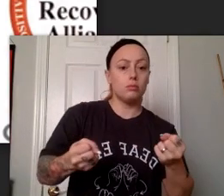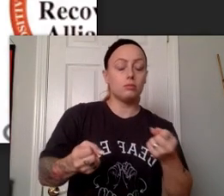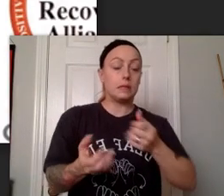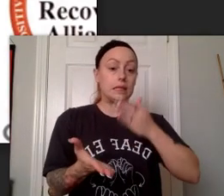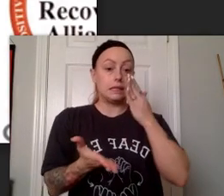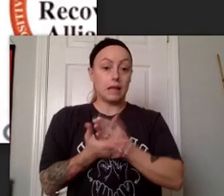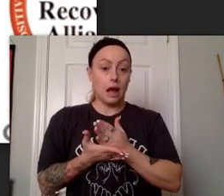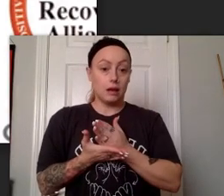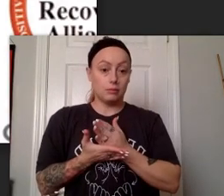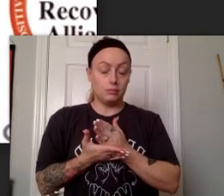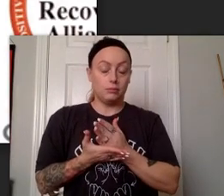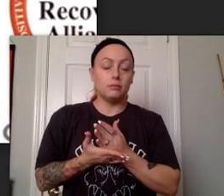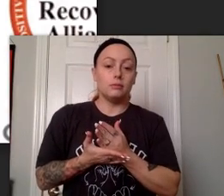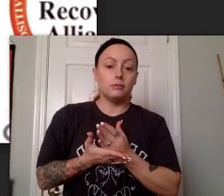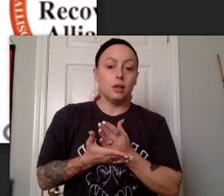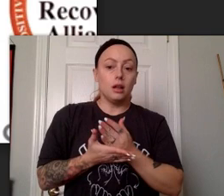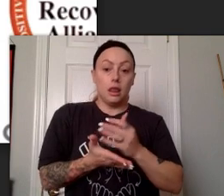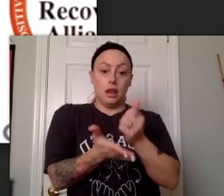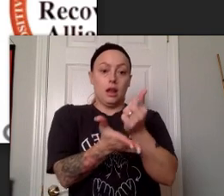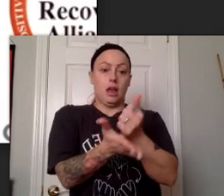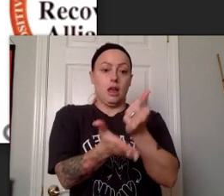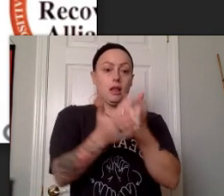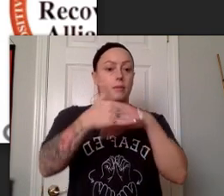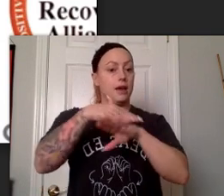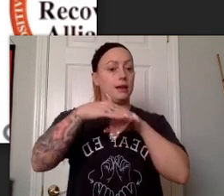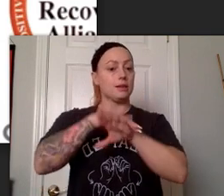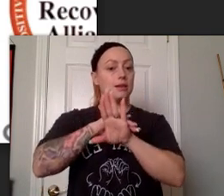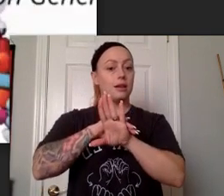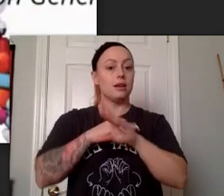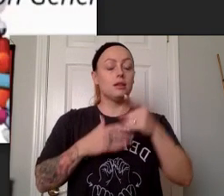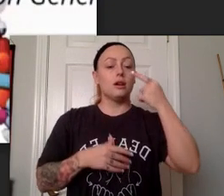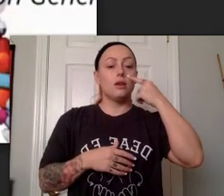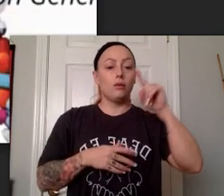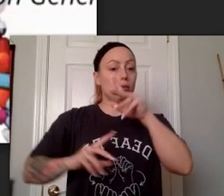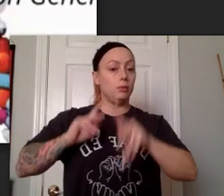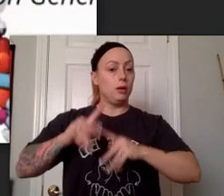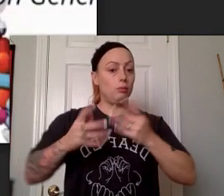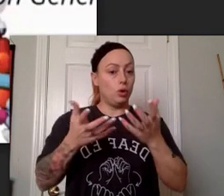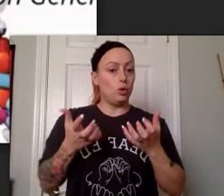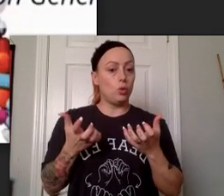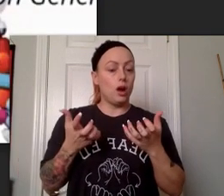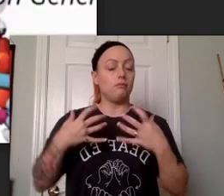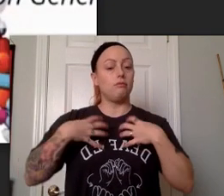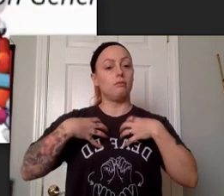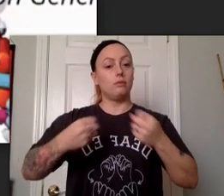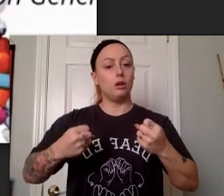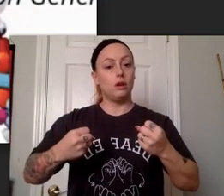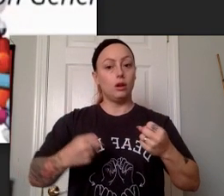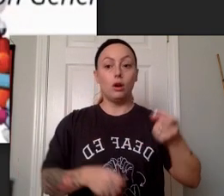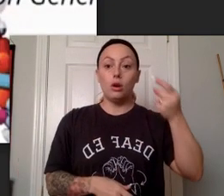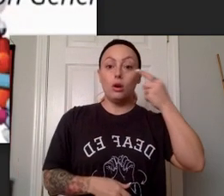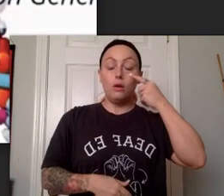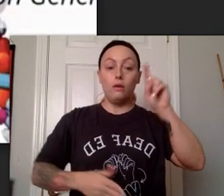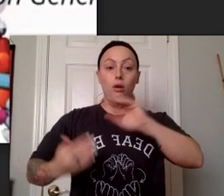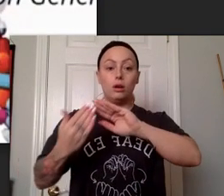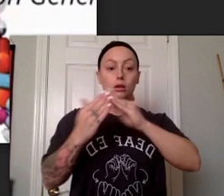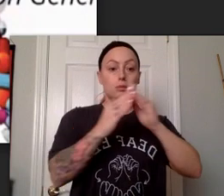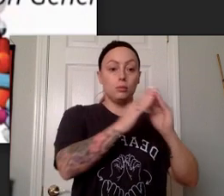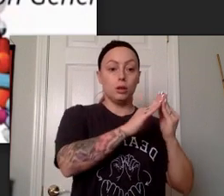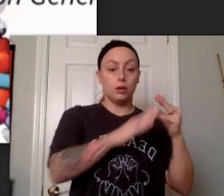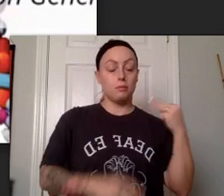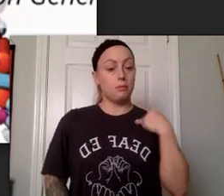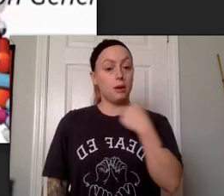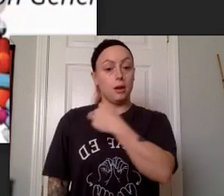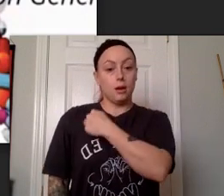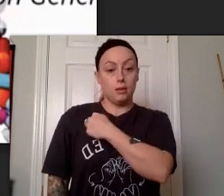reduction and greater access to services for people seeking recovery. So, for community members who come into contact